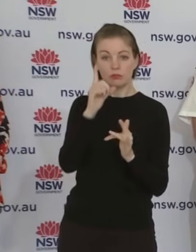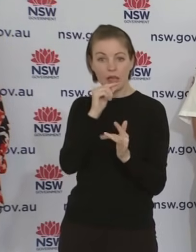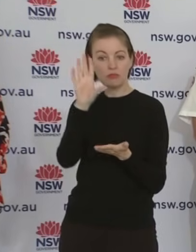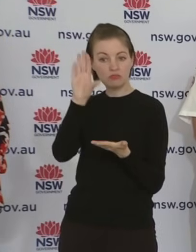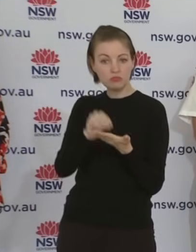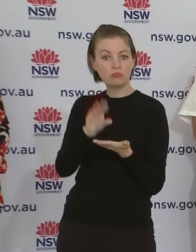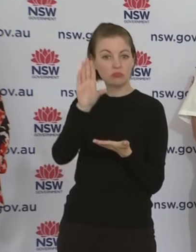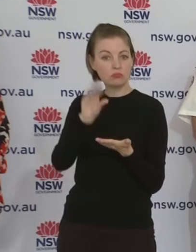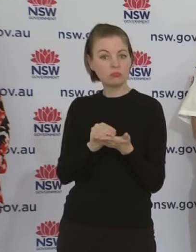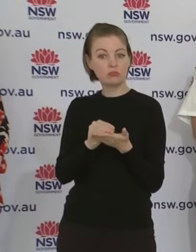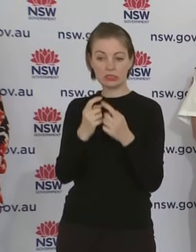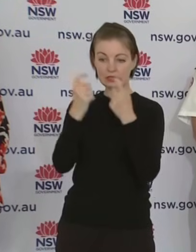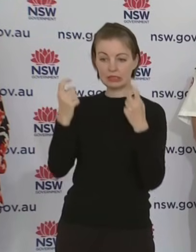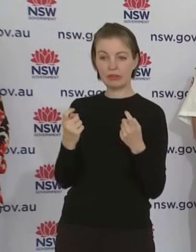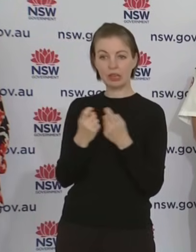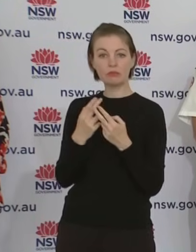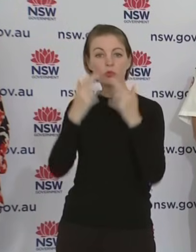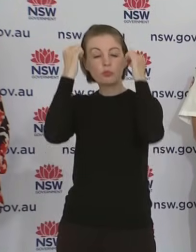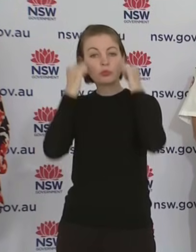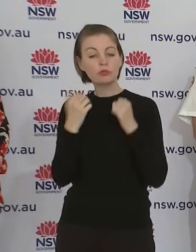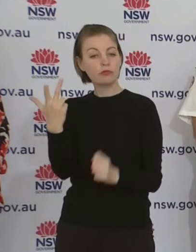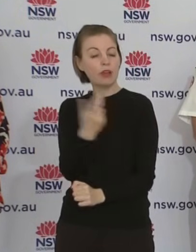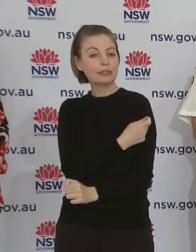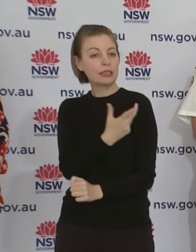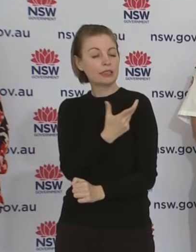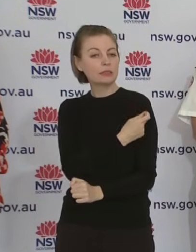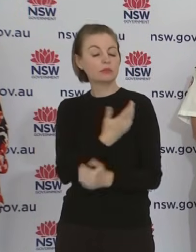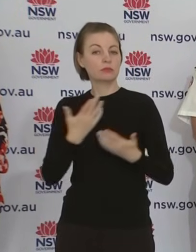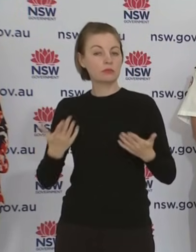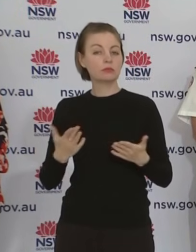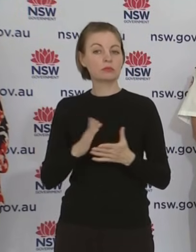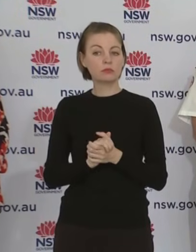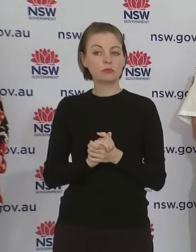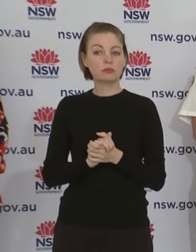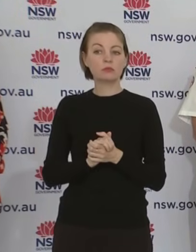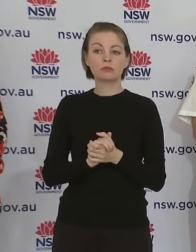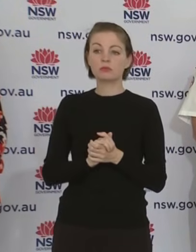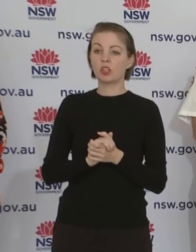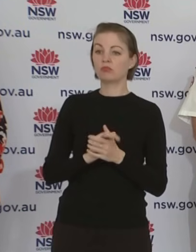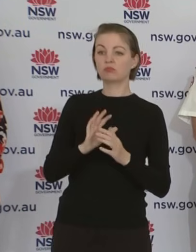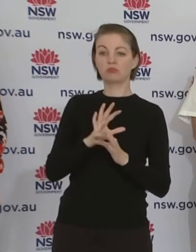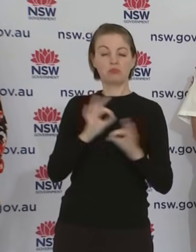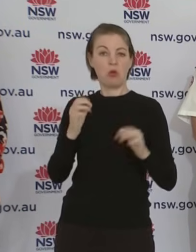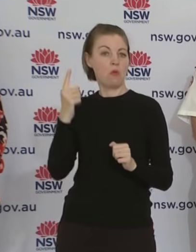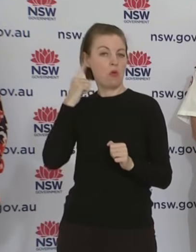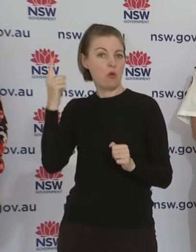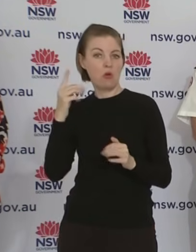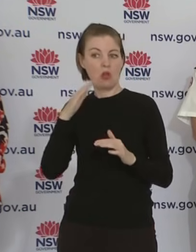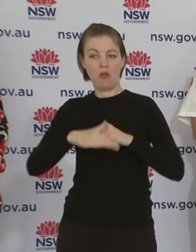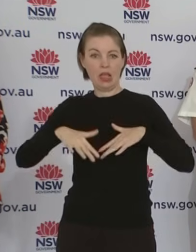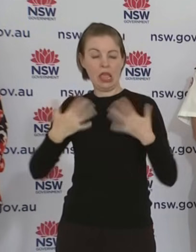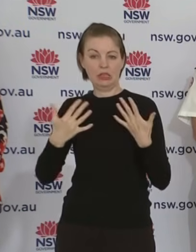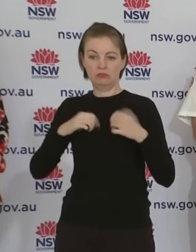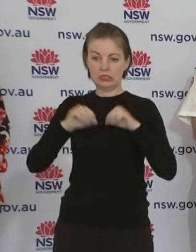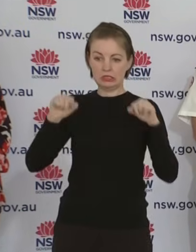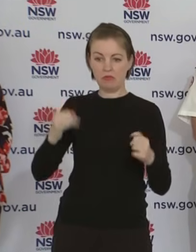but suffice to say, as I've said, in addition to the federal government information you can get to prove your vaccination, New South Wales will be using the data